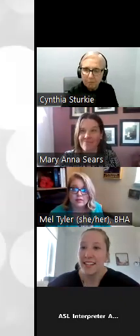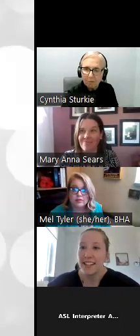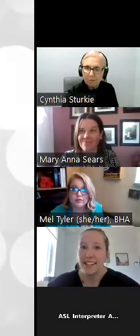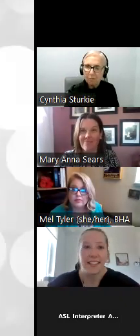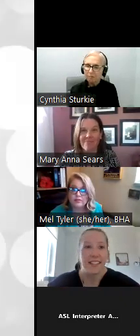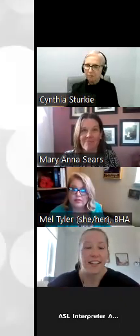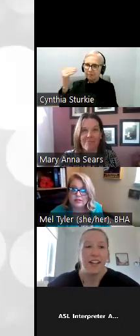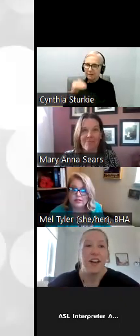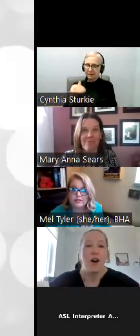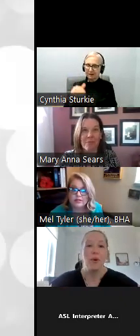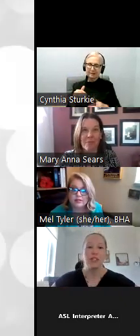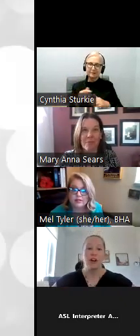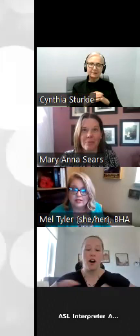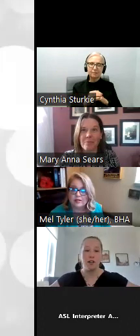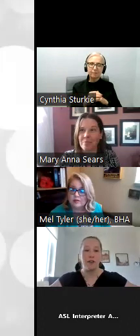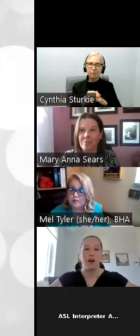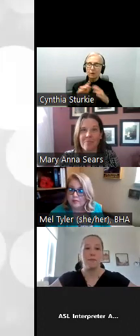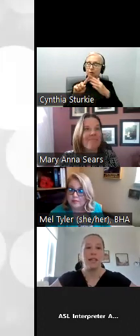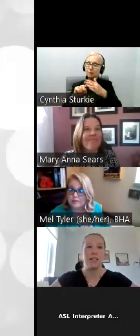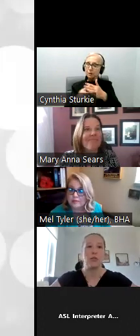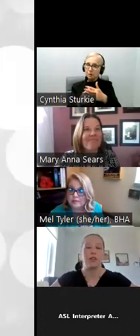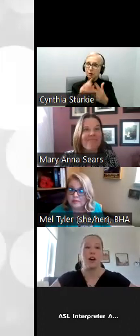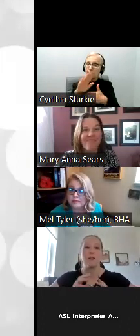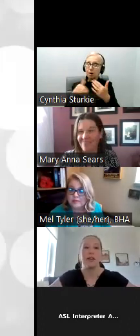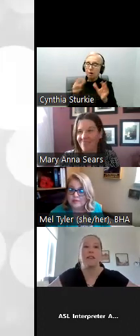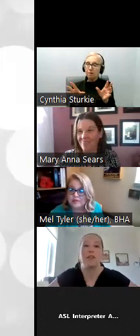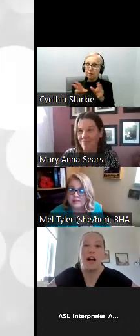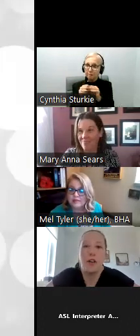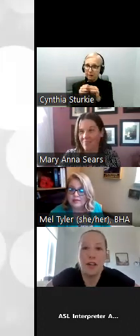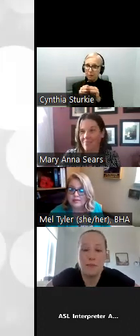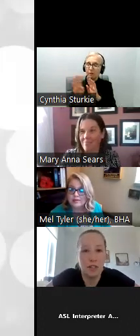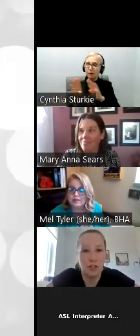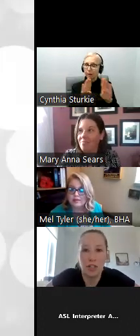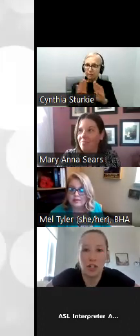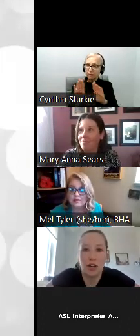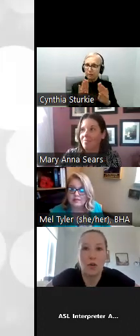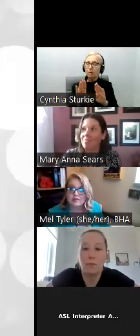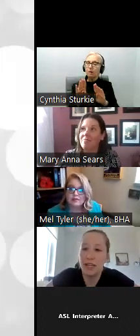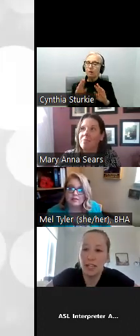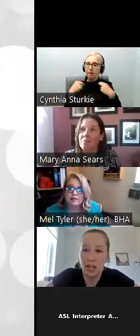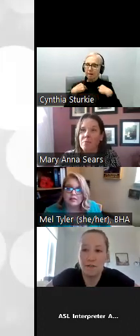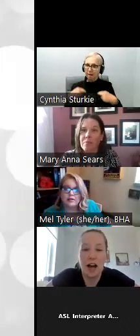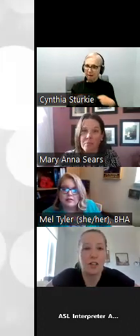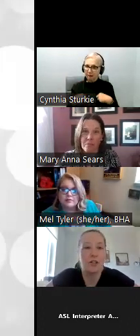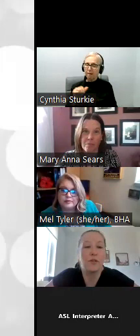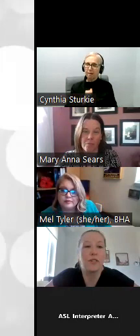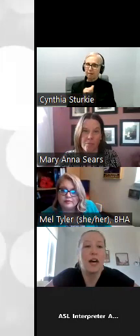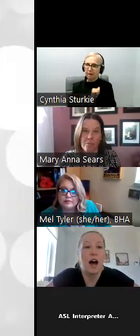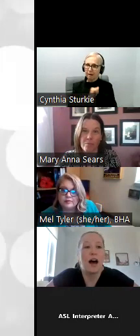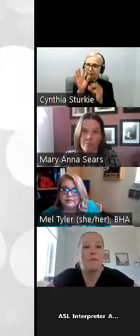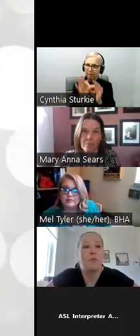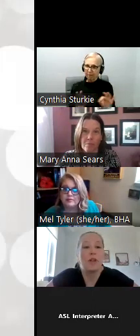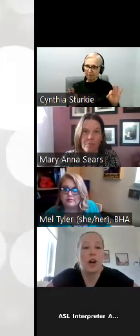Next slide. We start all of our meetings with our Behavioral Health Administration, or BHA